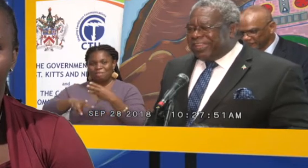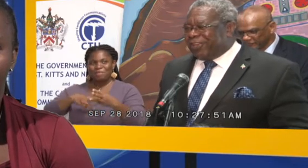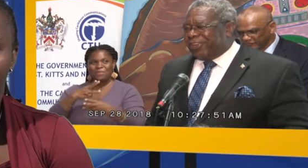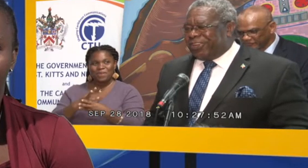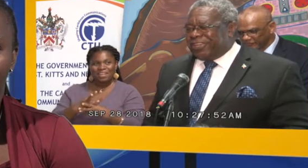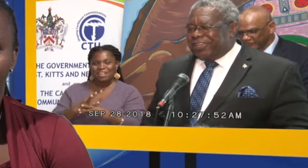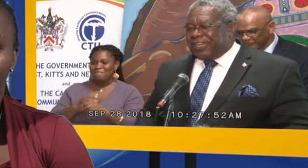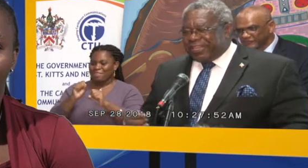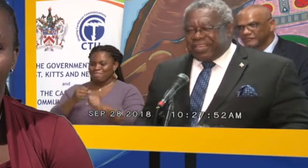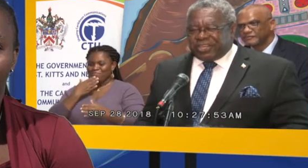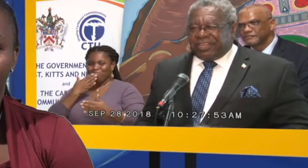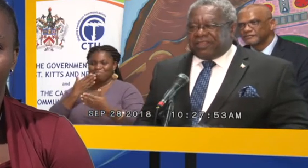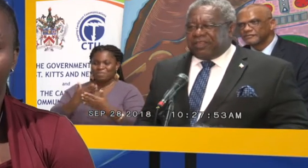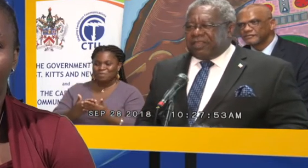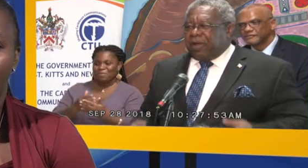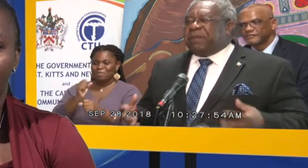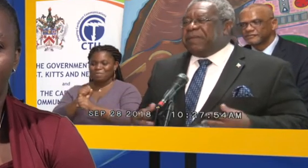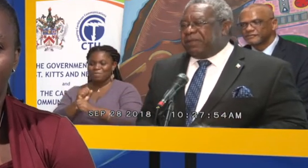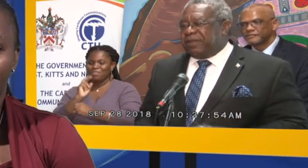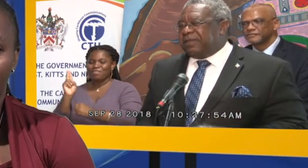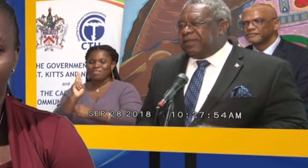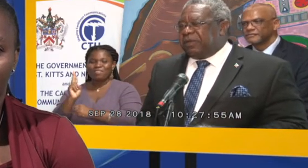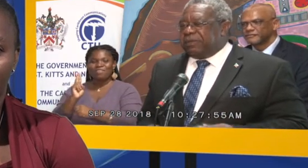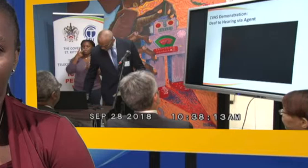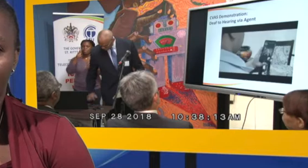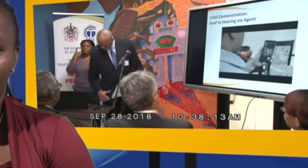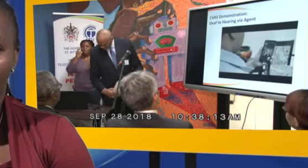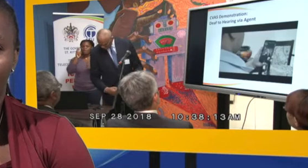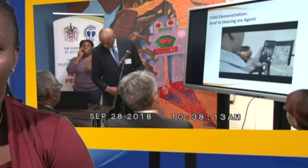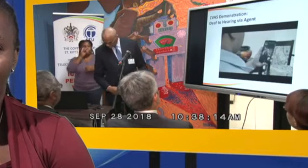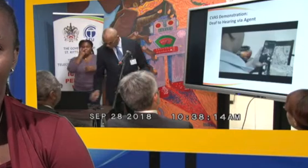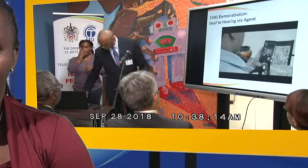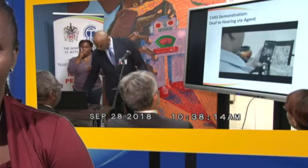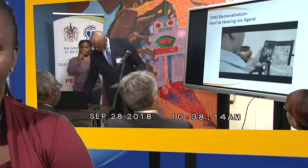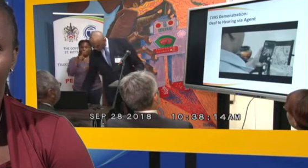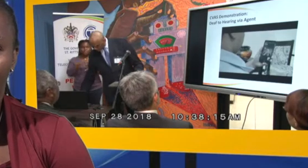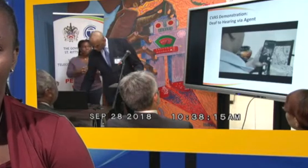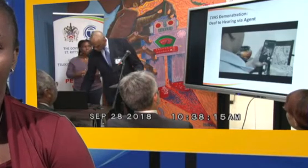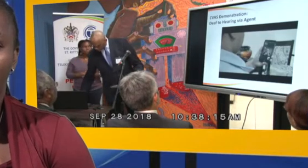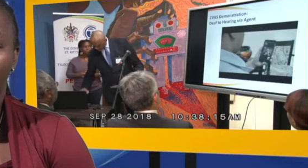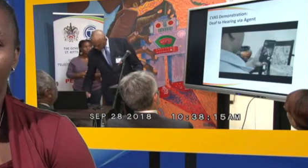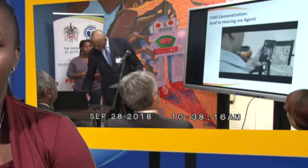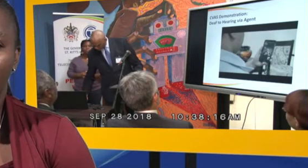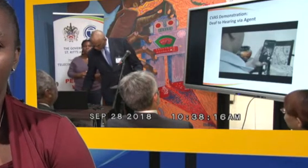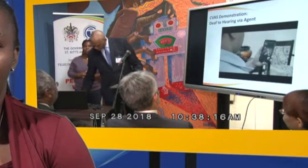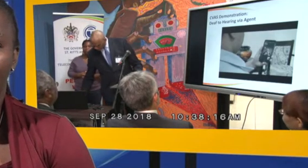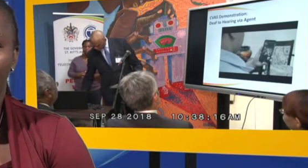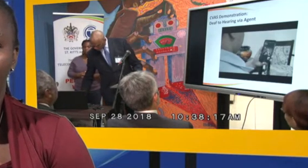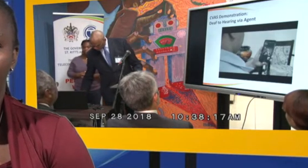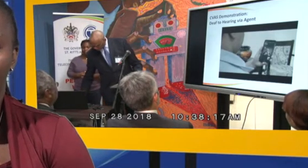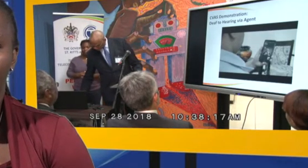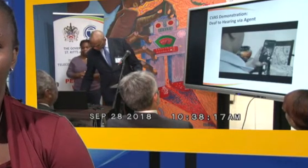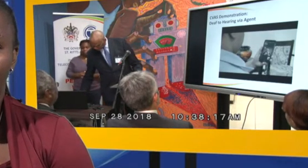for ICTs. He noted that when the government of St. Kitts and Nevis agreed to co-host ICT Week, it was important to